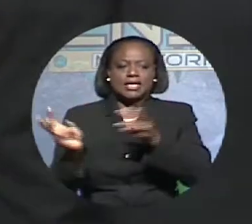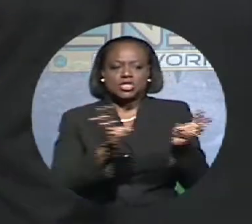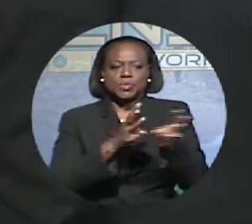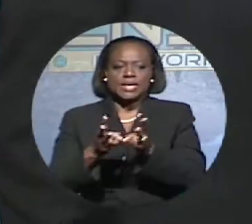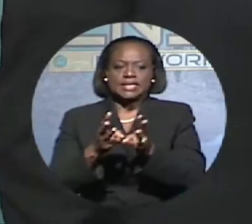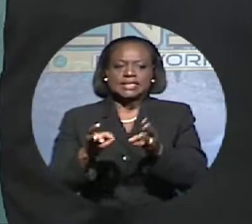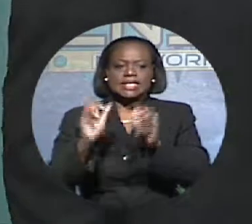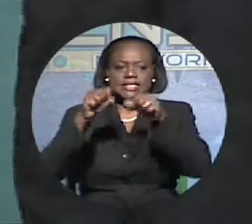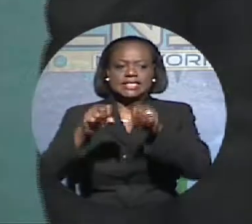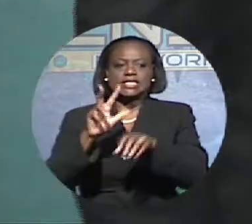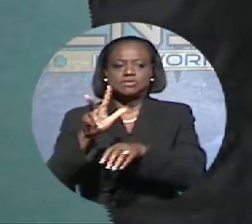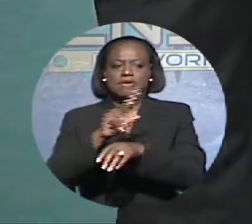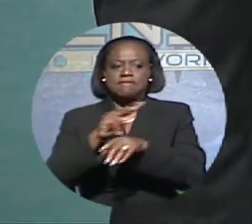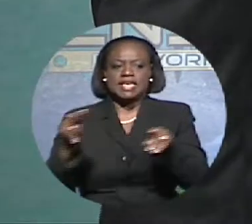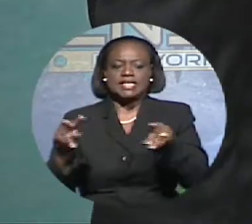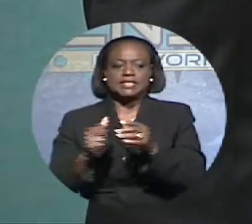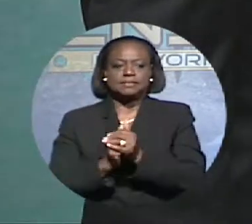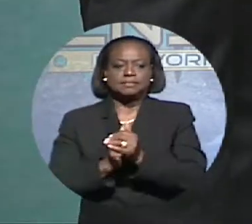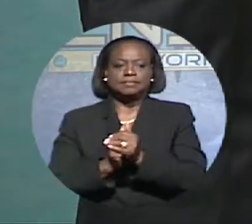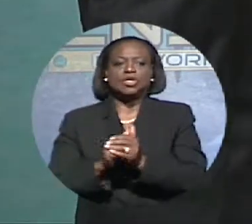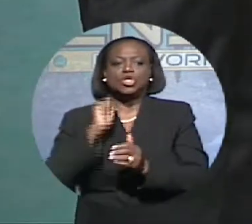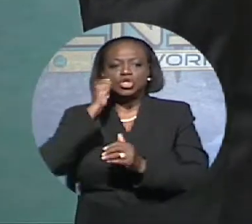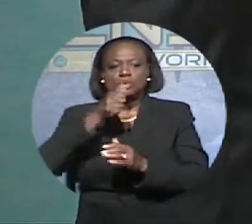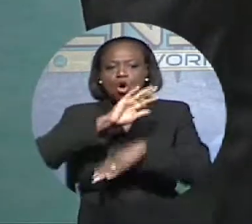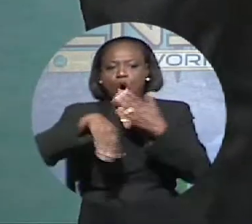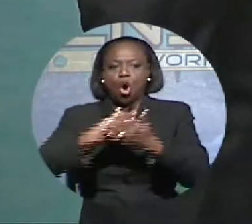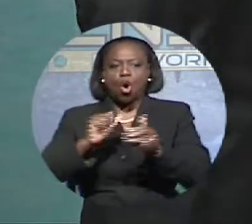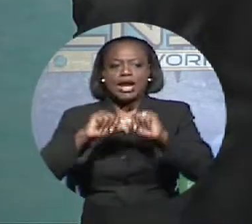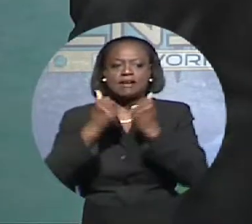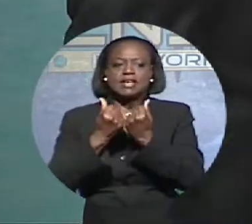or less over the ocean. And then tomorrow, for all